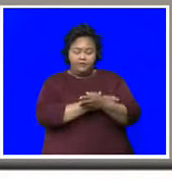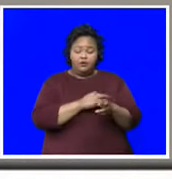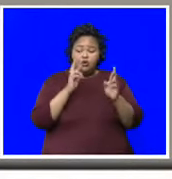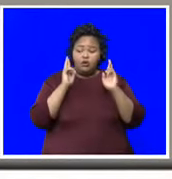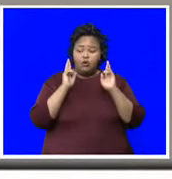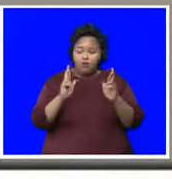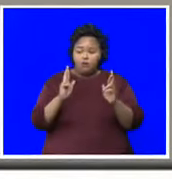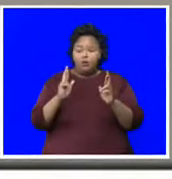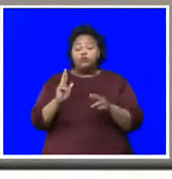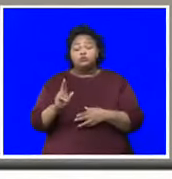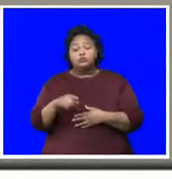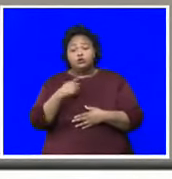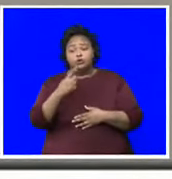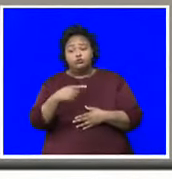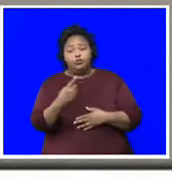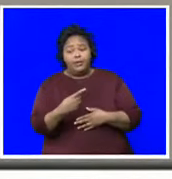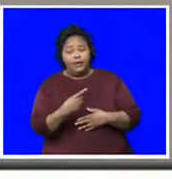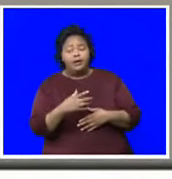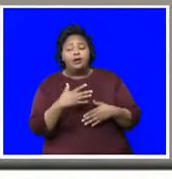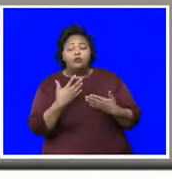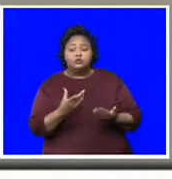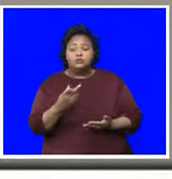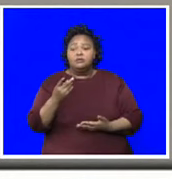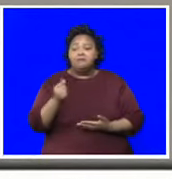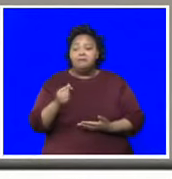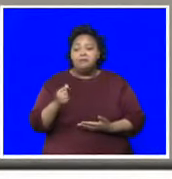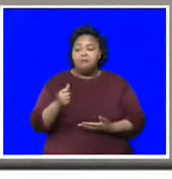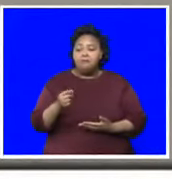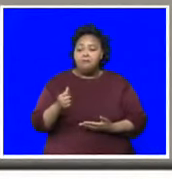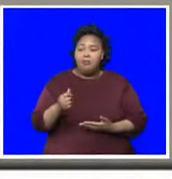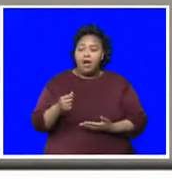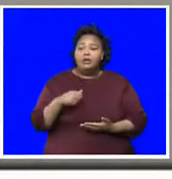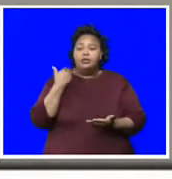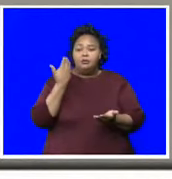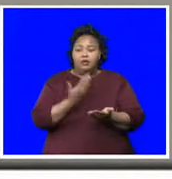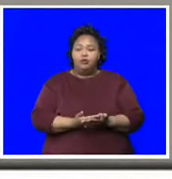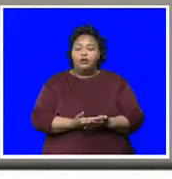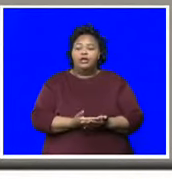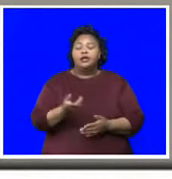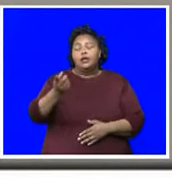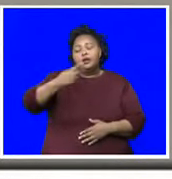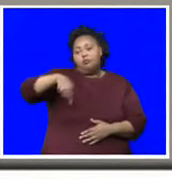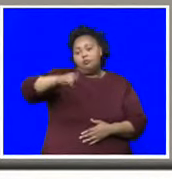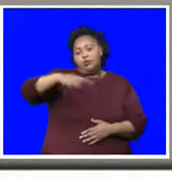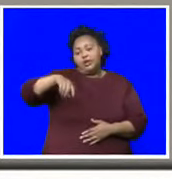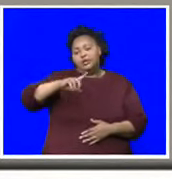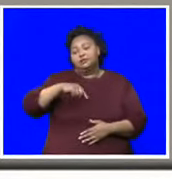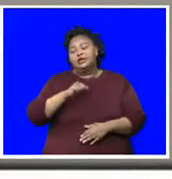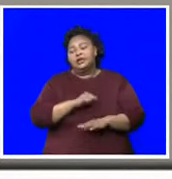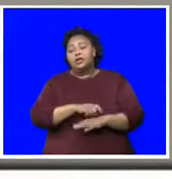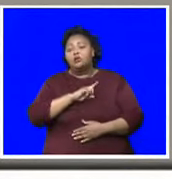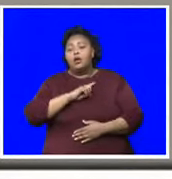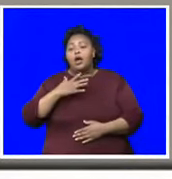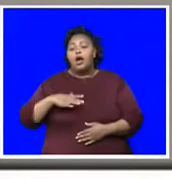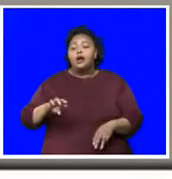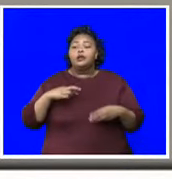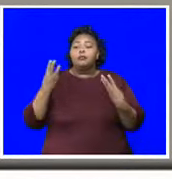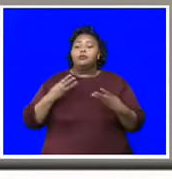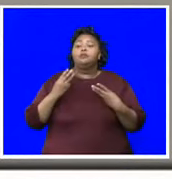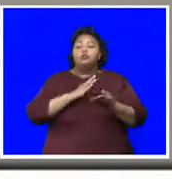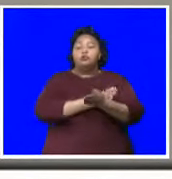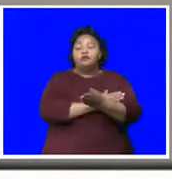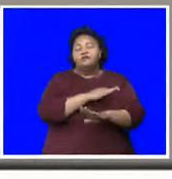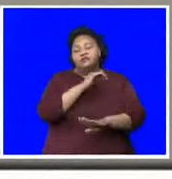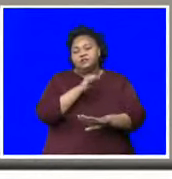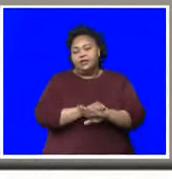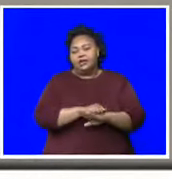lokuthi batawuchubeka basibambise nokuthi bachubeke babhadale i-repayment yabo khona nalabanye batawukhona kusidakala kule